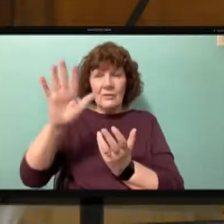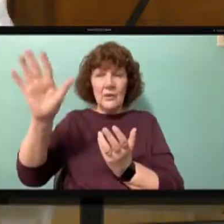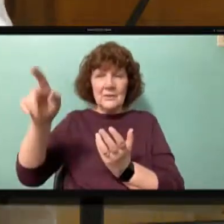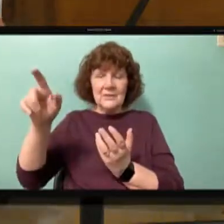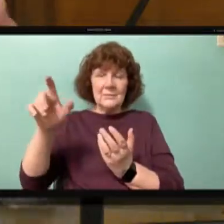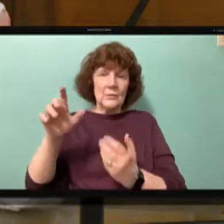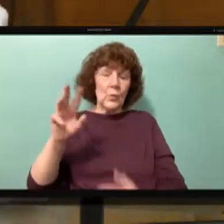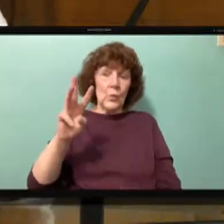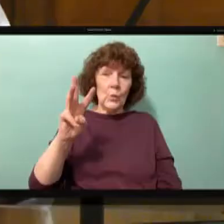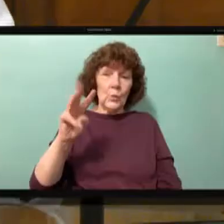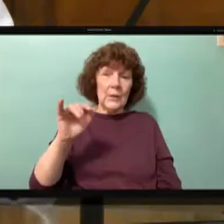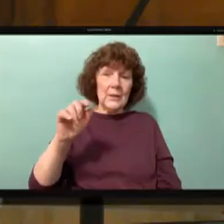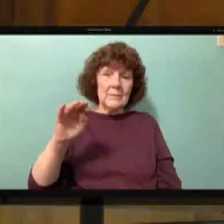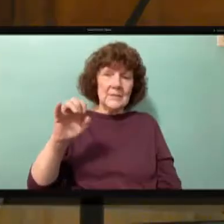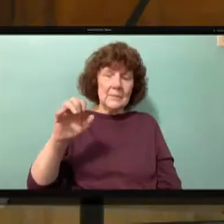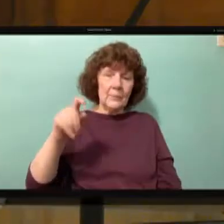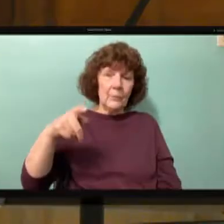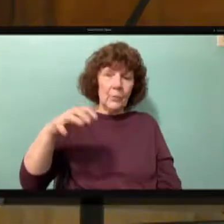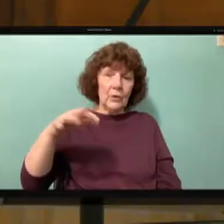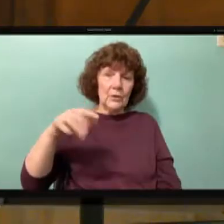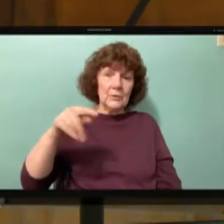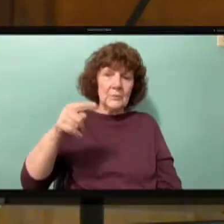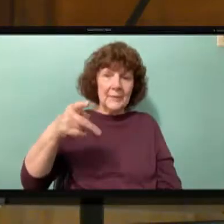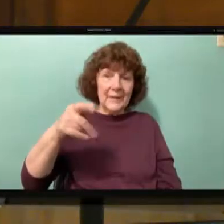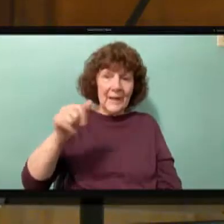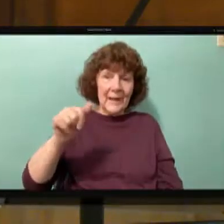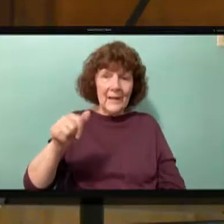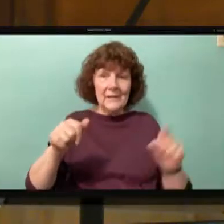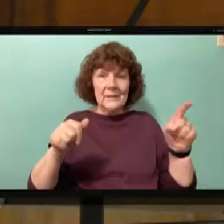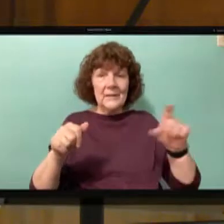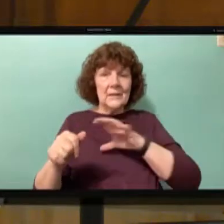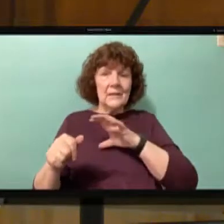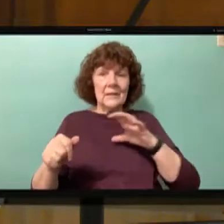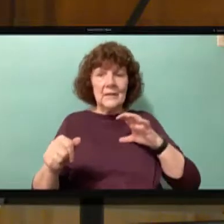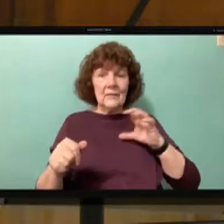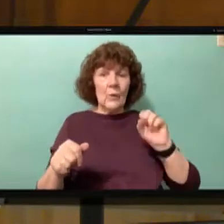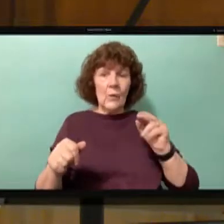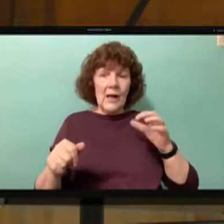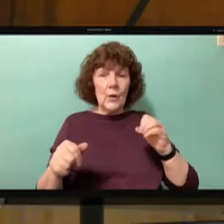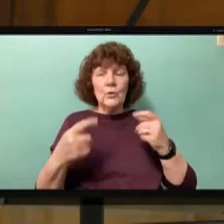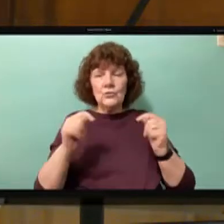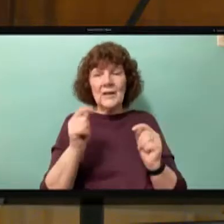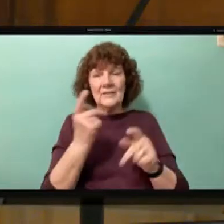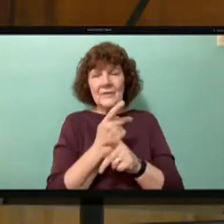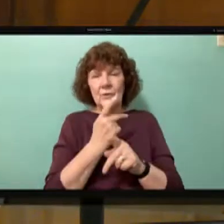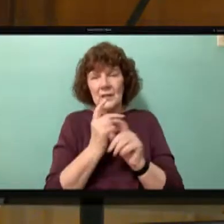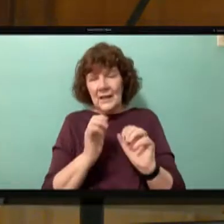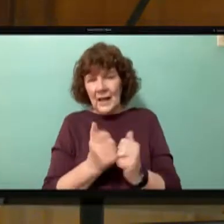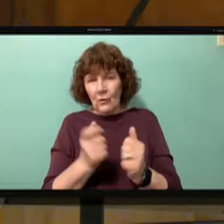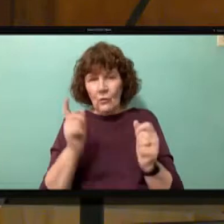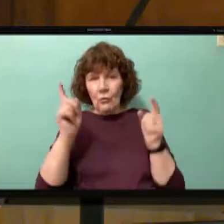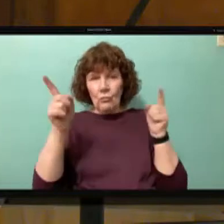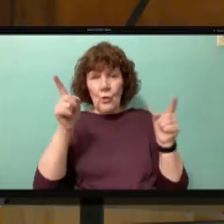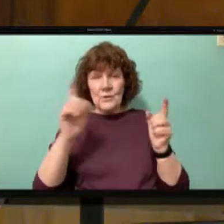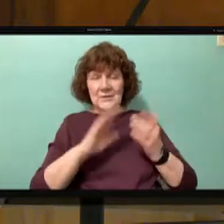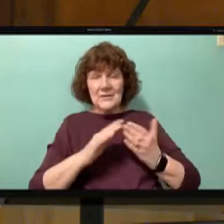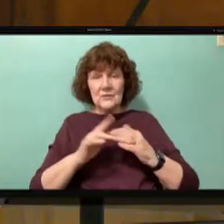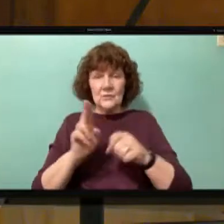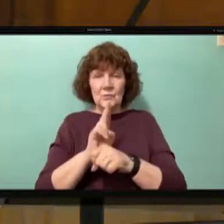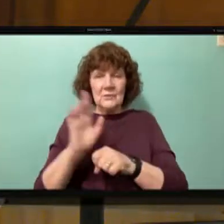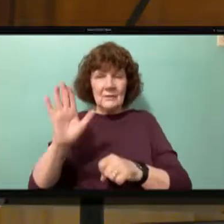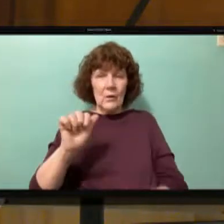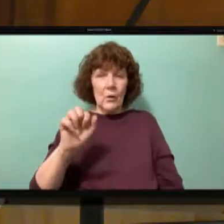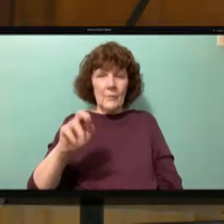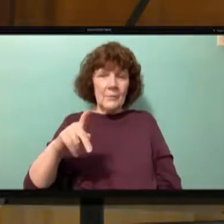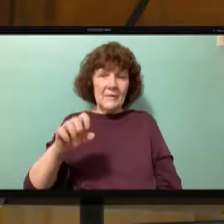Ohio, trying to look at the way they've allocated their ARPA funds to see that we're doing the most that we can for the community